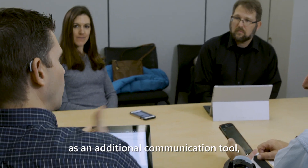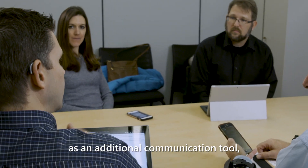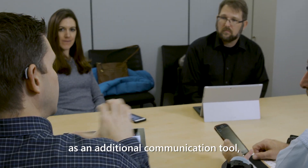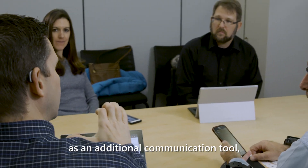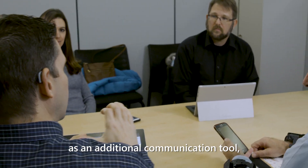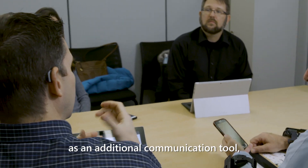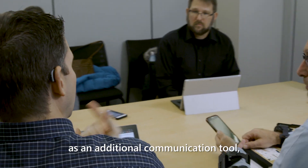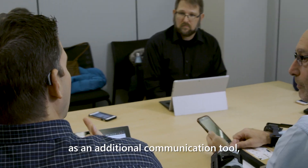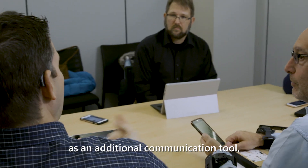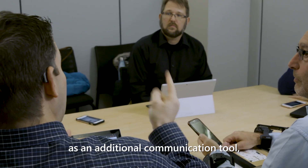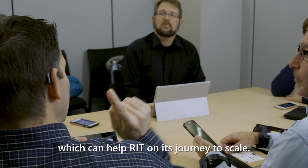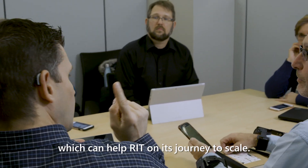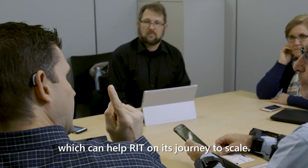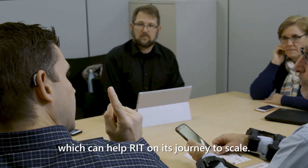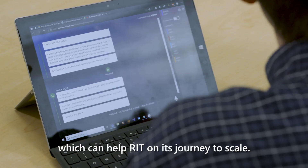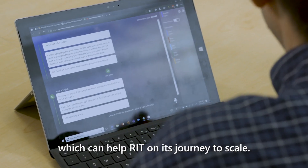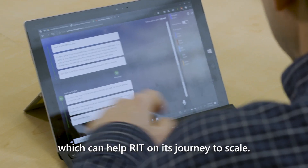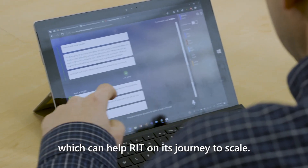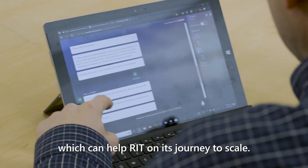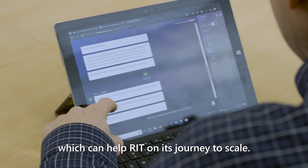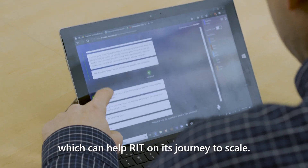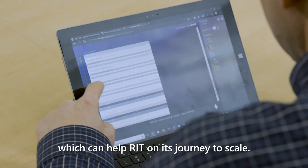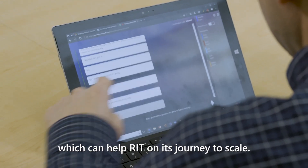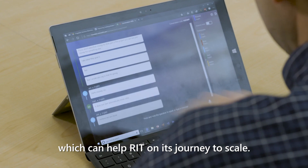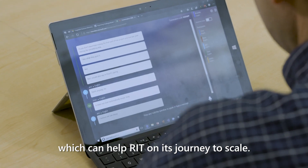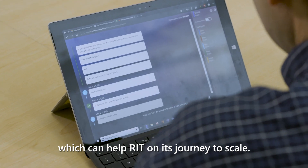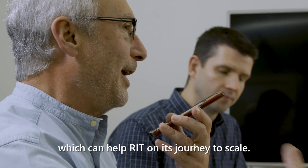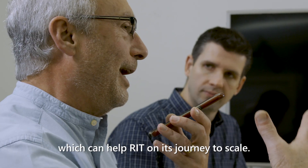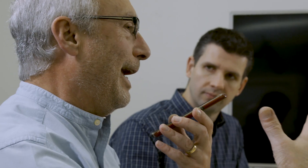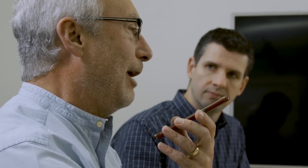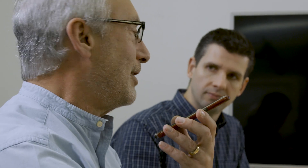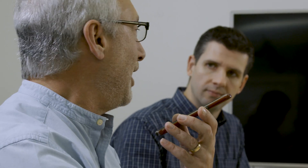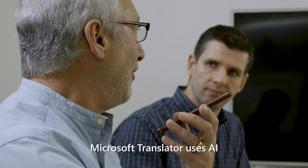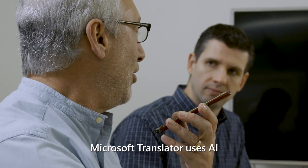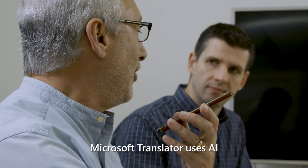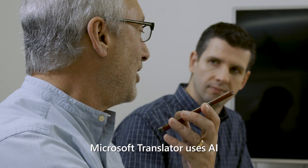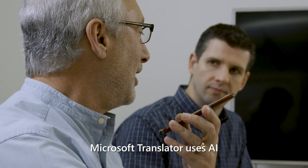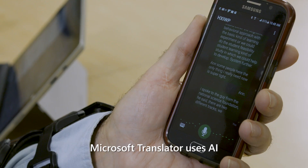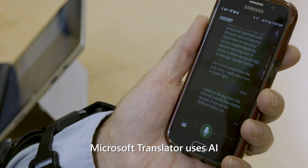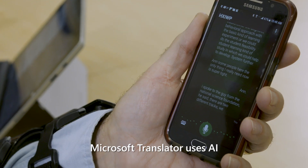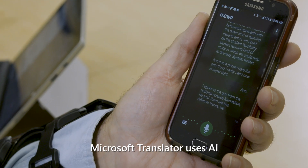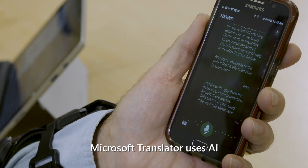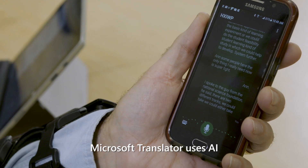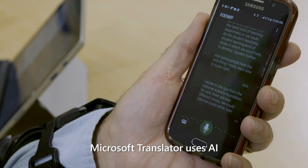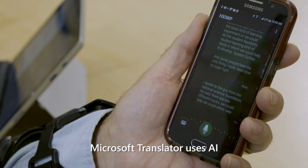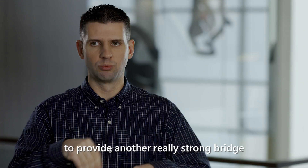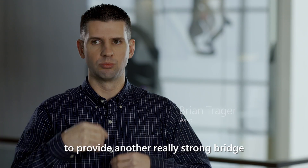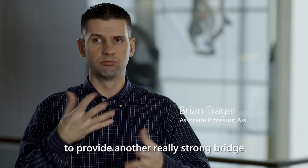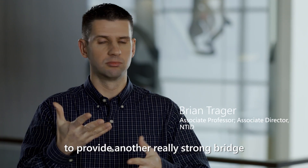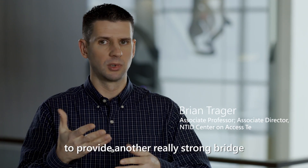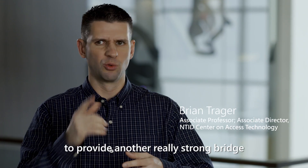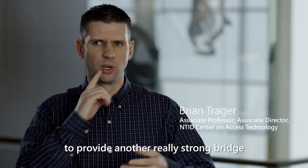additional communication tool, which can help RIT on its journey to scale. Microsoft Translator uses AI